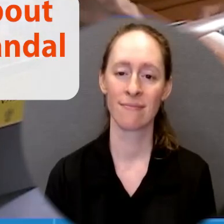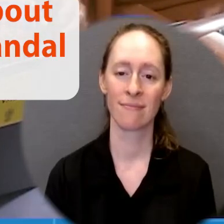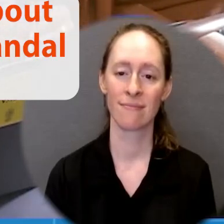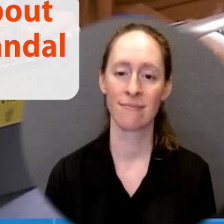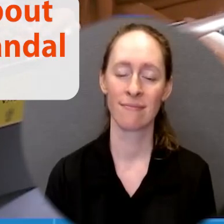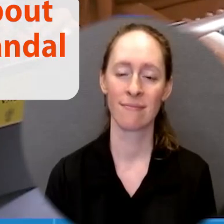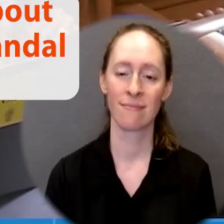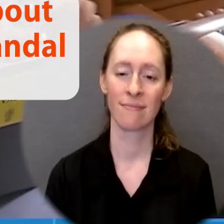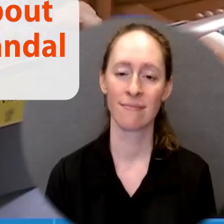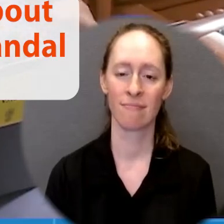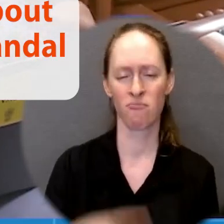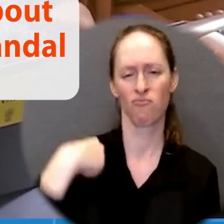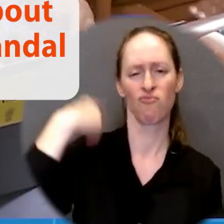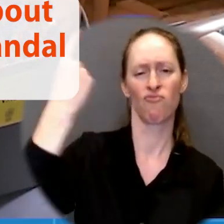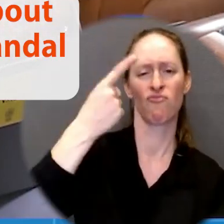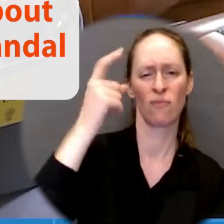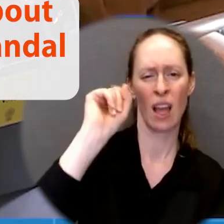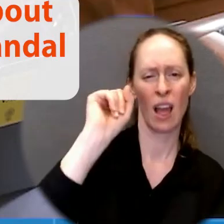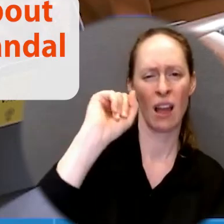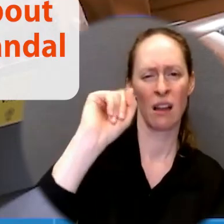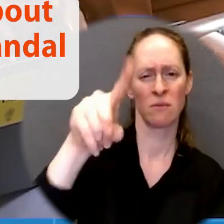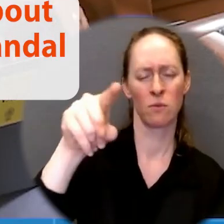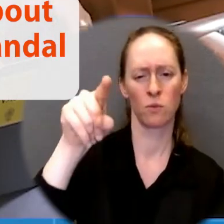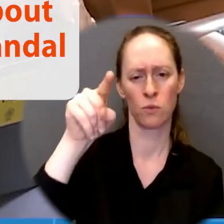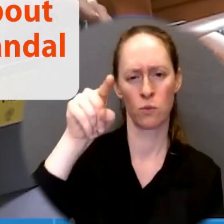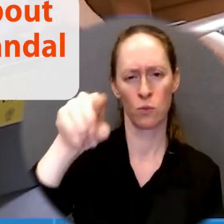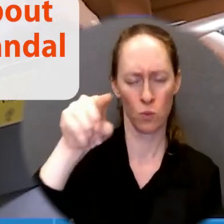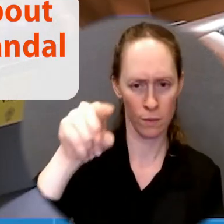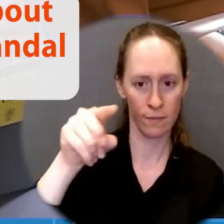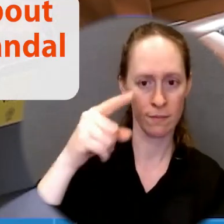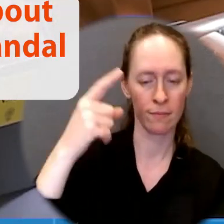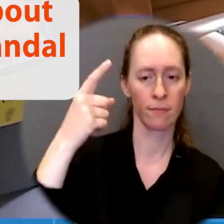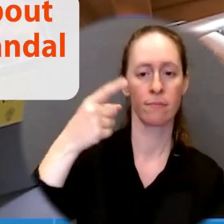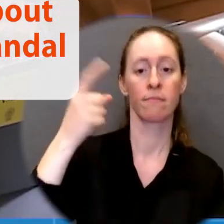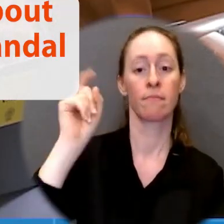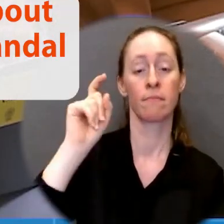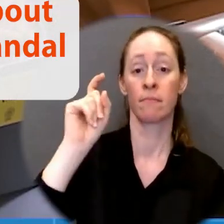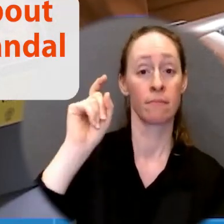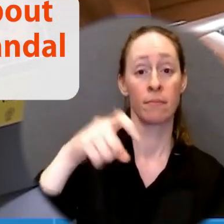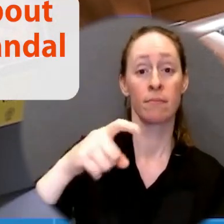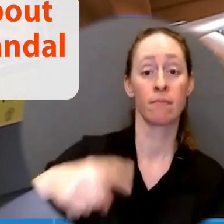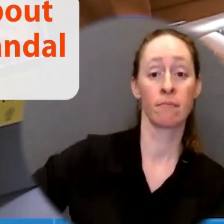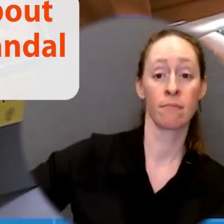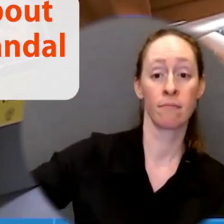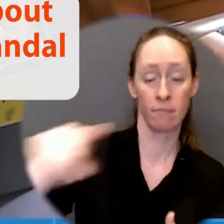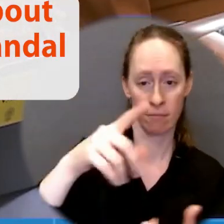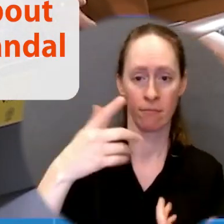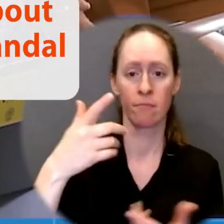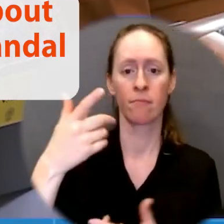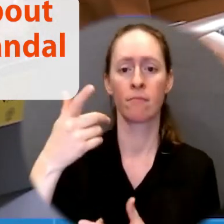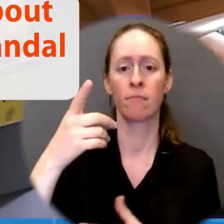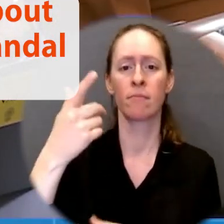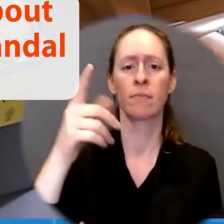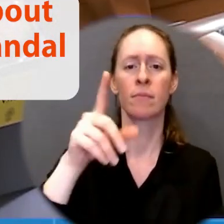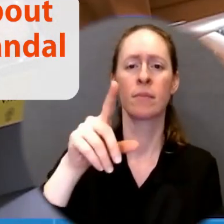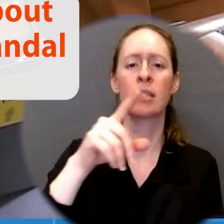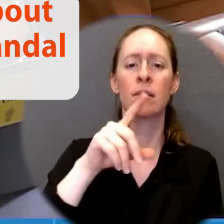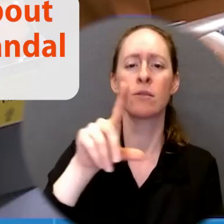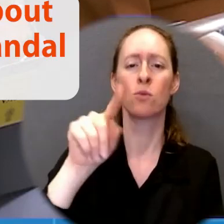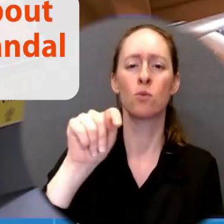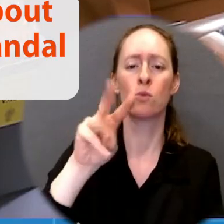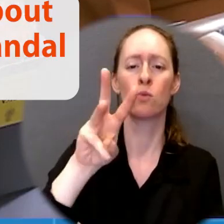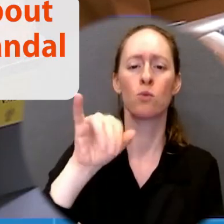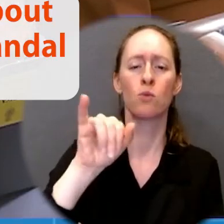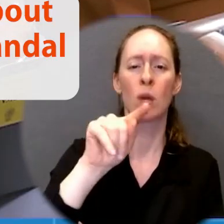to exercise their company policy to restrict certain stories or reporting. And the journalist who released